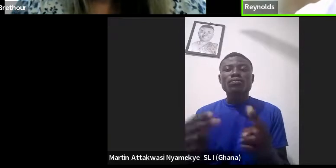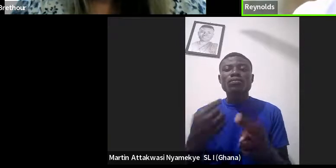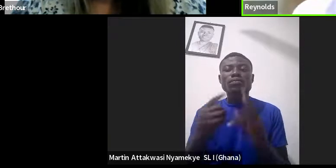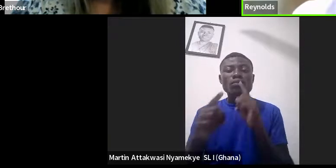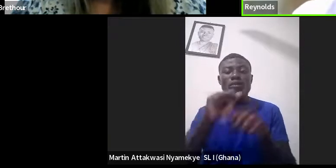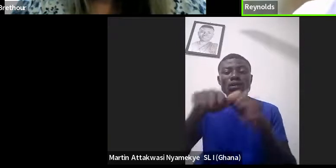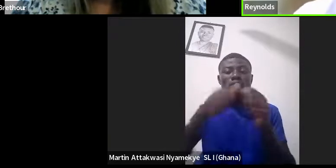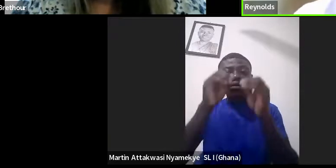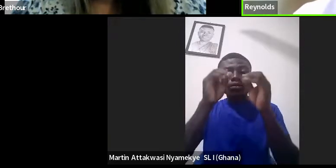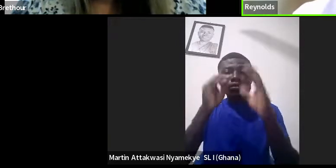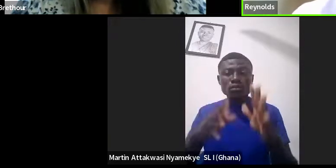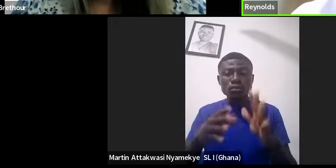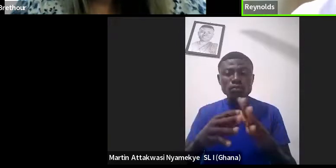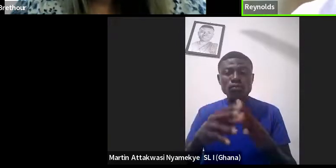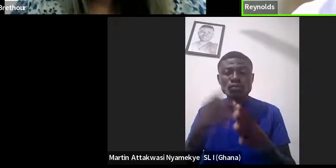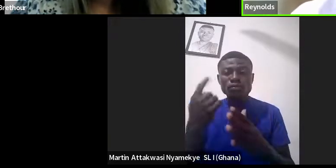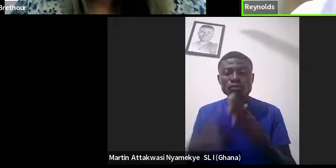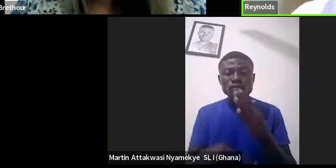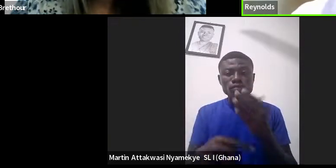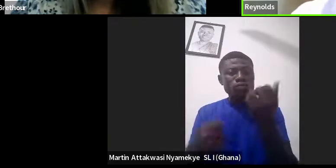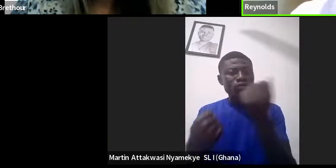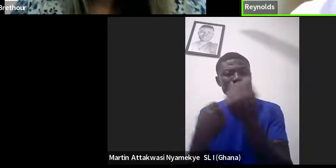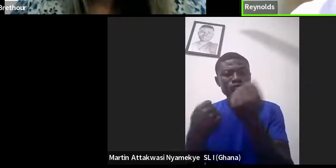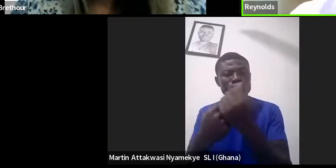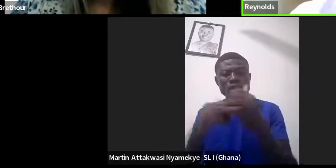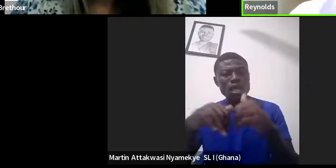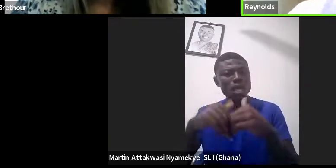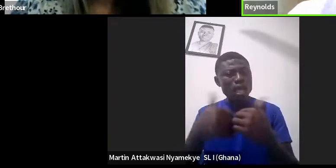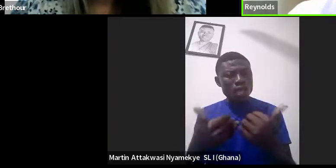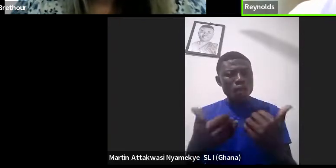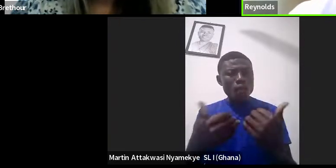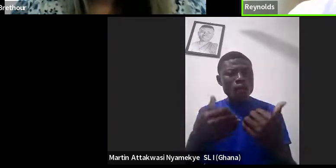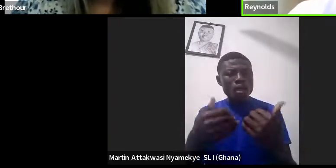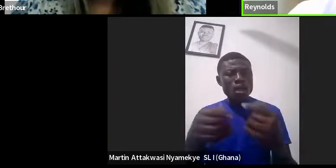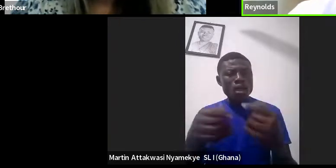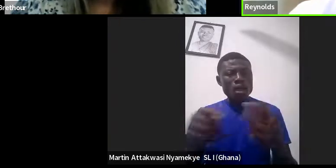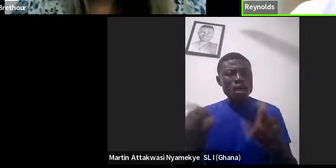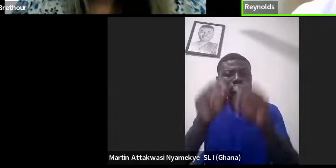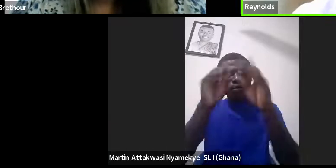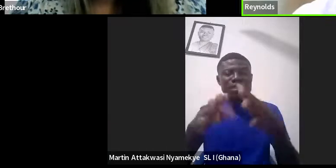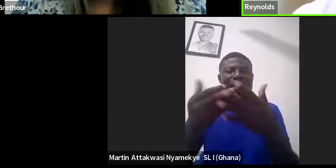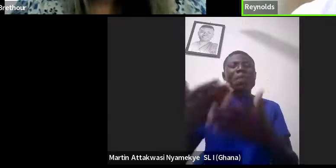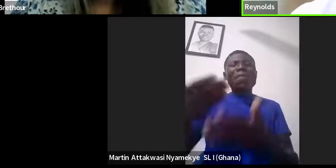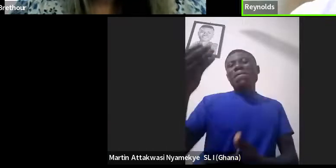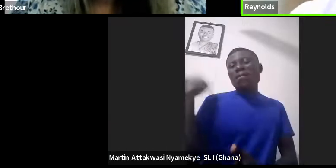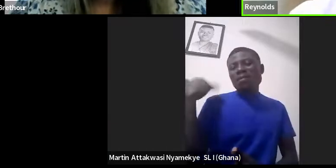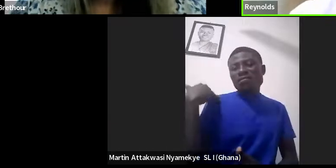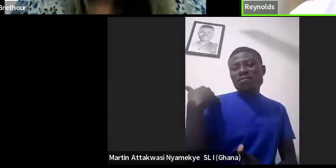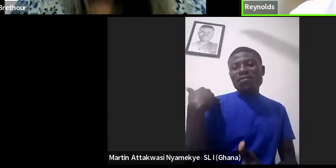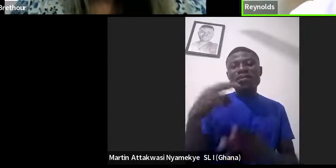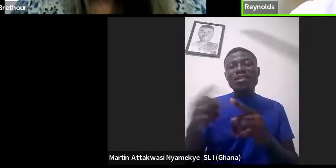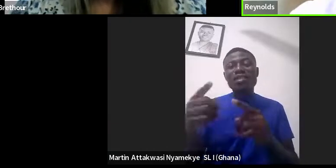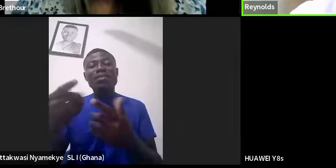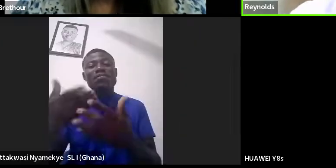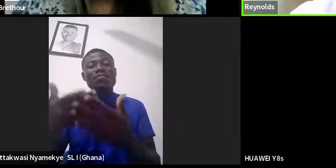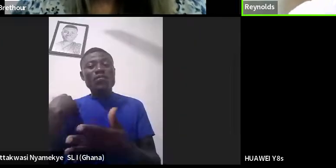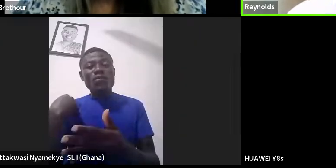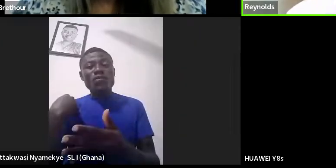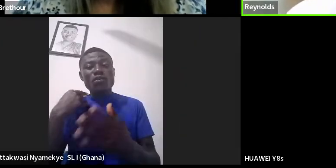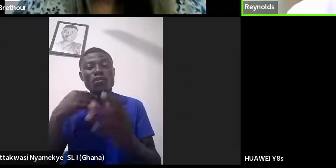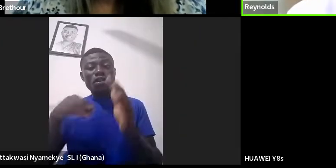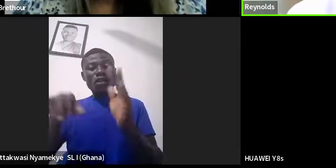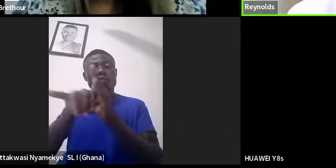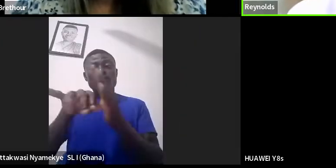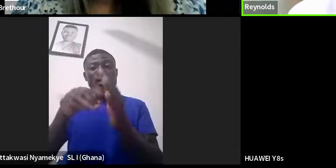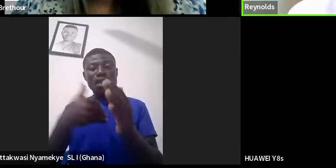teachers, what has been the support like before and post diagnosis? Have you had any